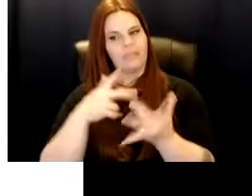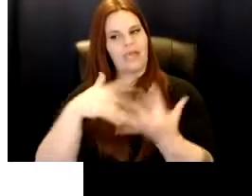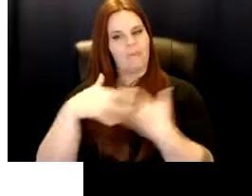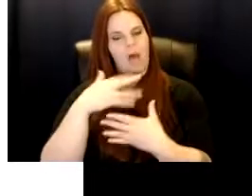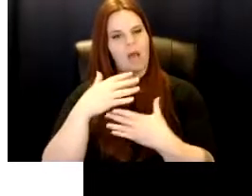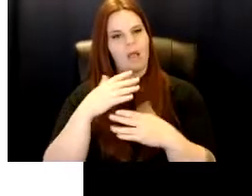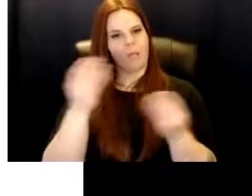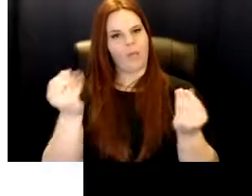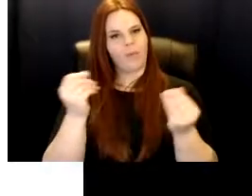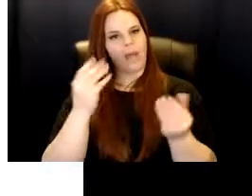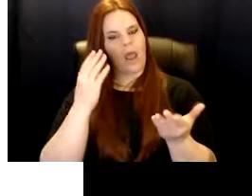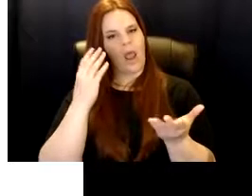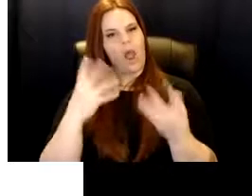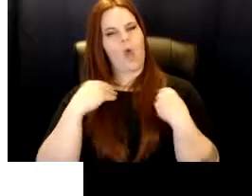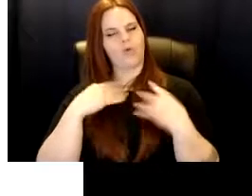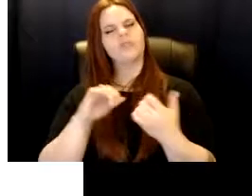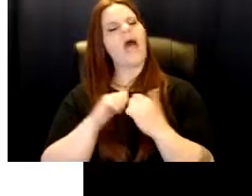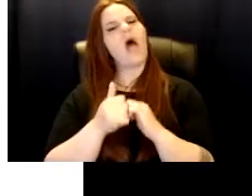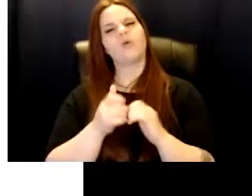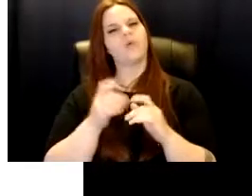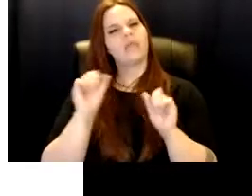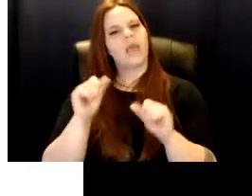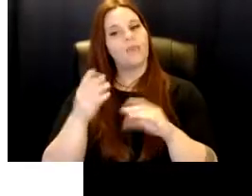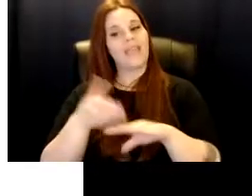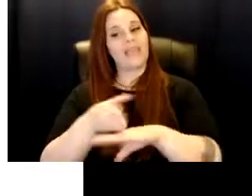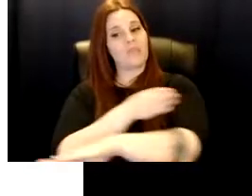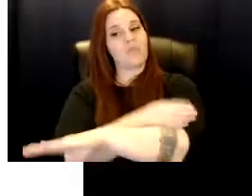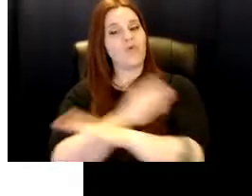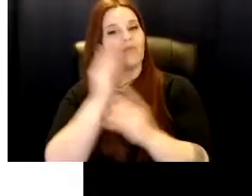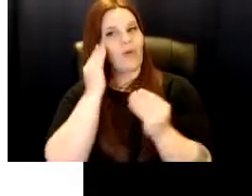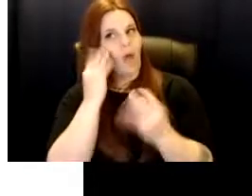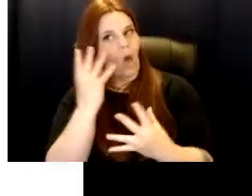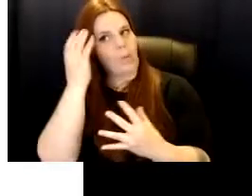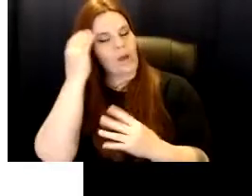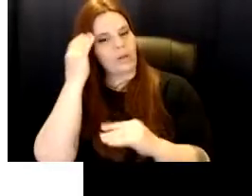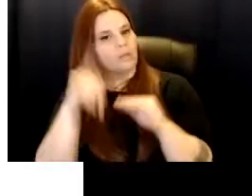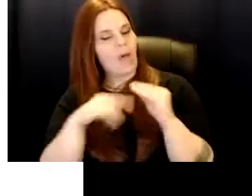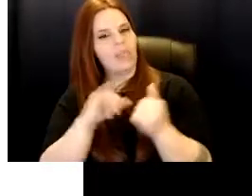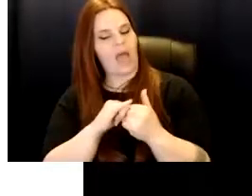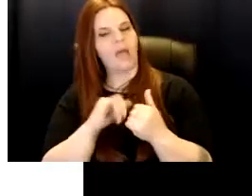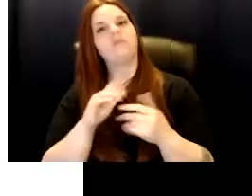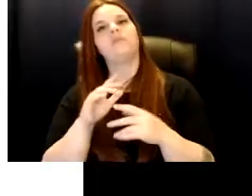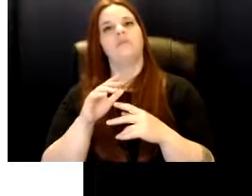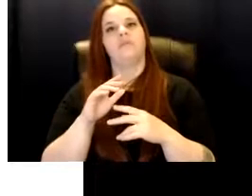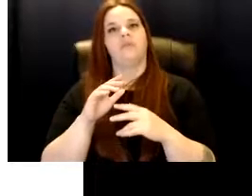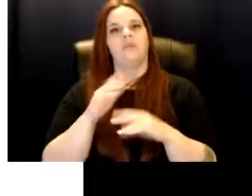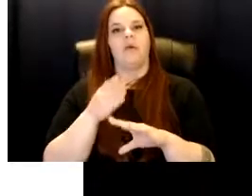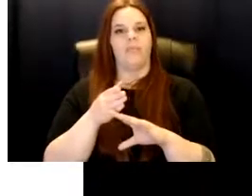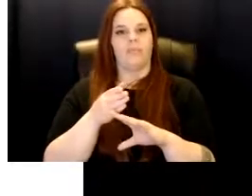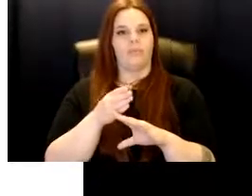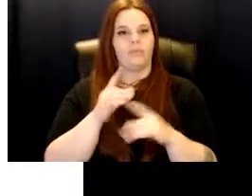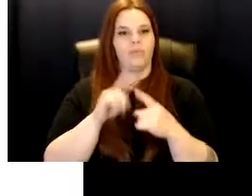we improve awareness about this to effectuate greater accessibility in buildings constructed prior to the passage of the